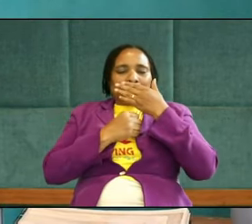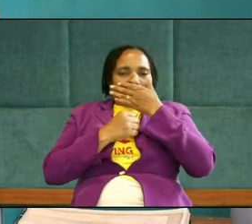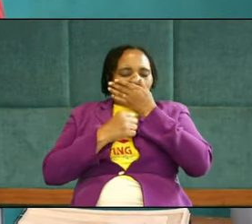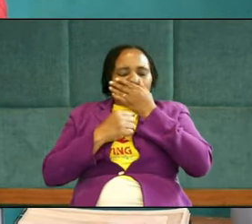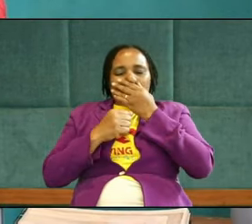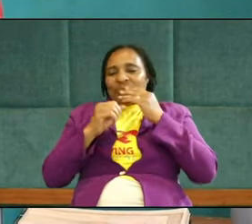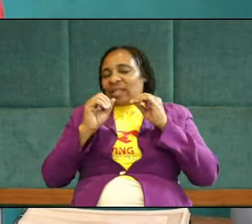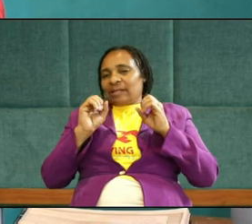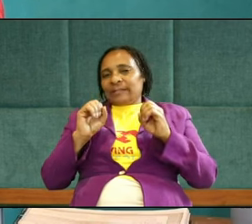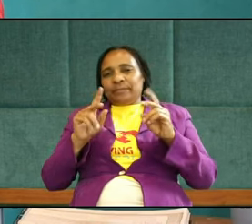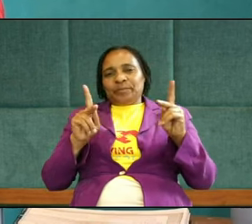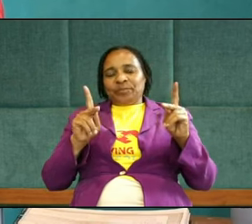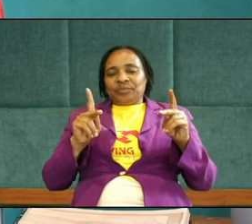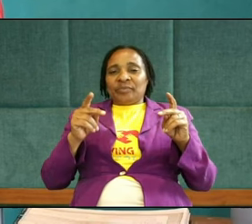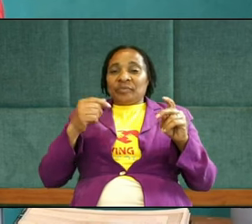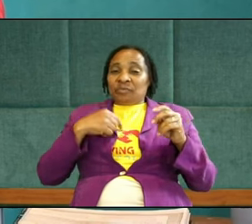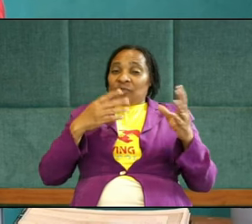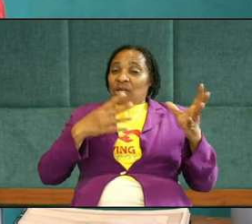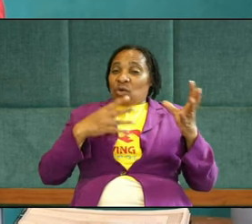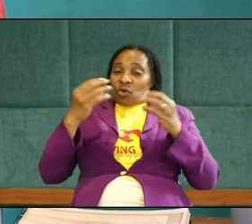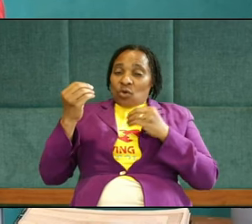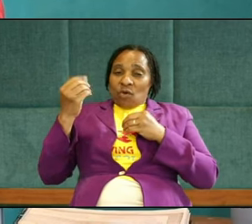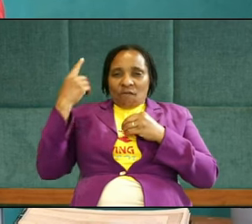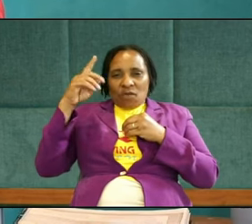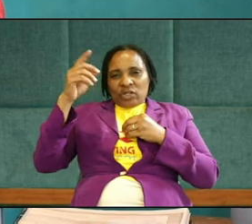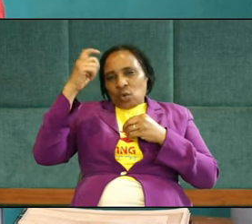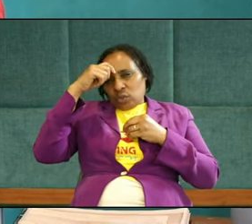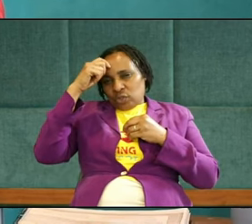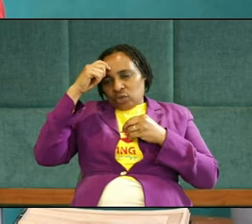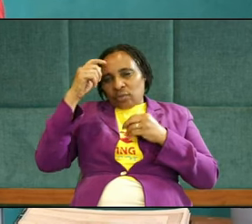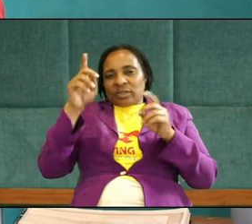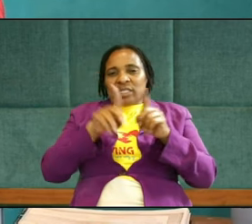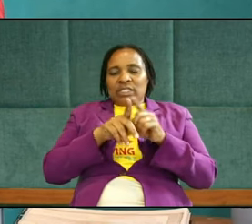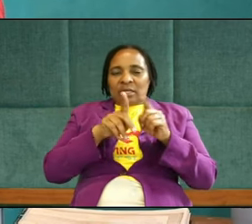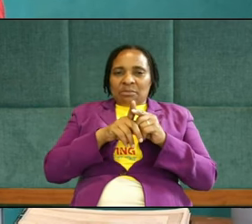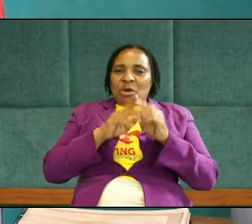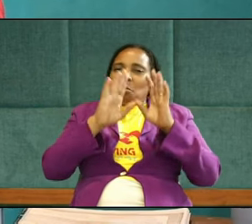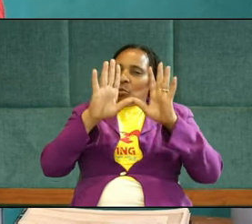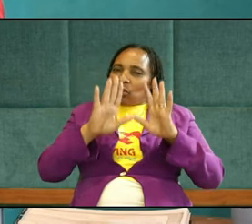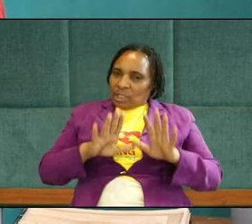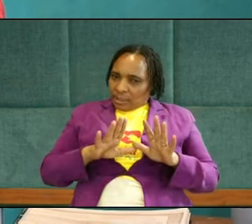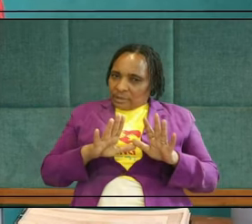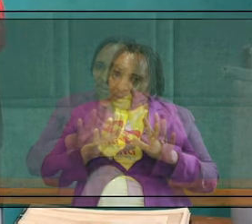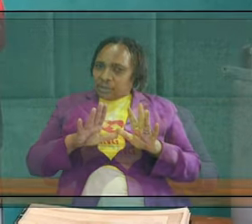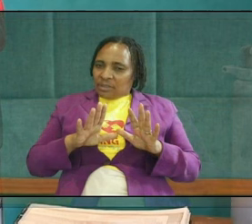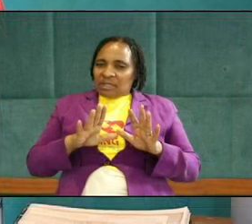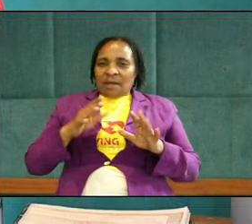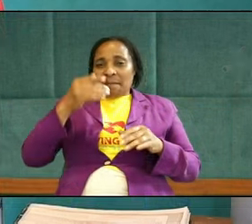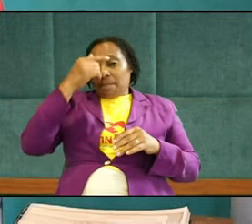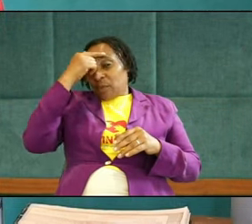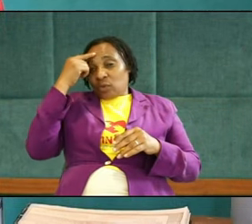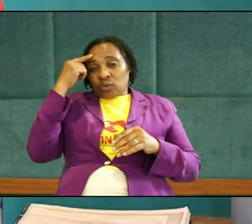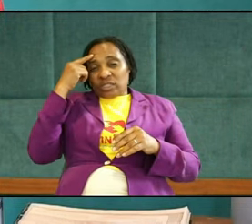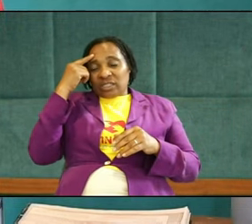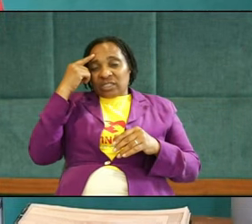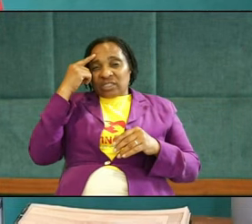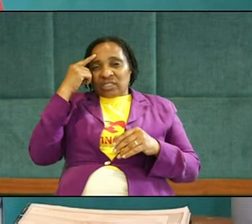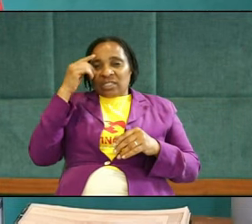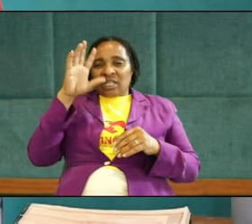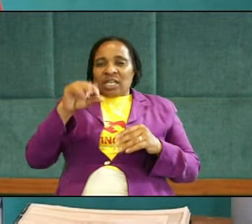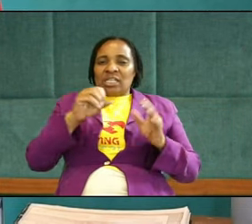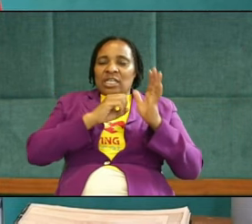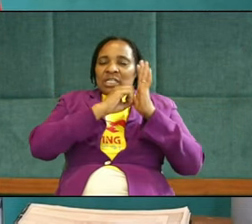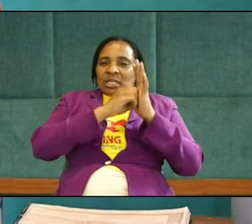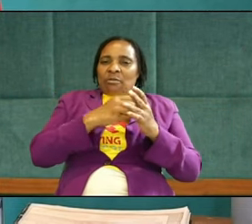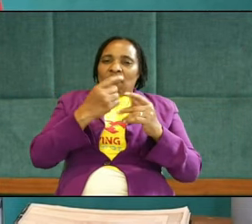Yeah. I would go for wisdom as well, being the most important, because taking example